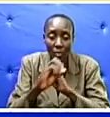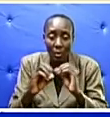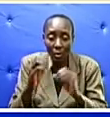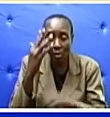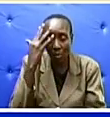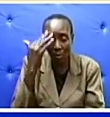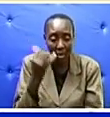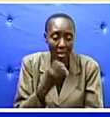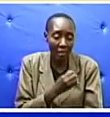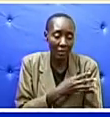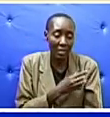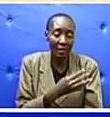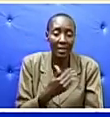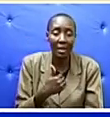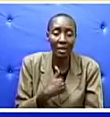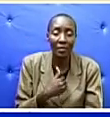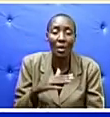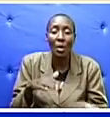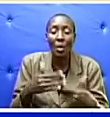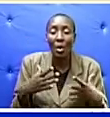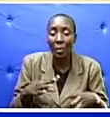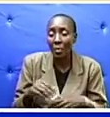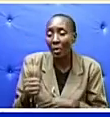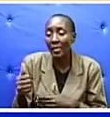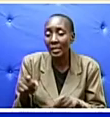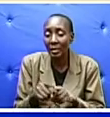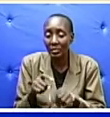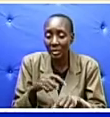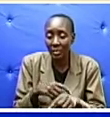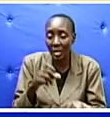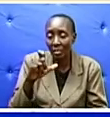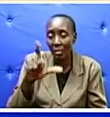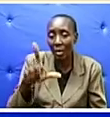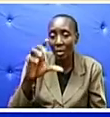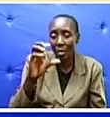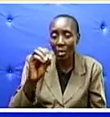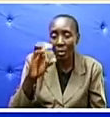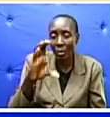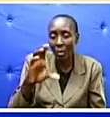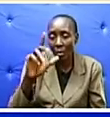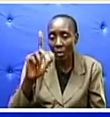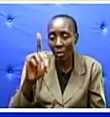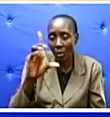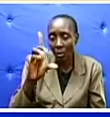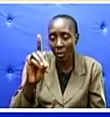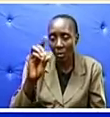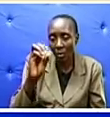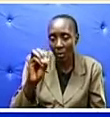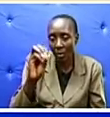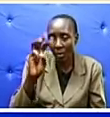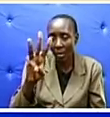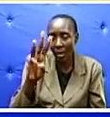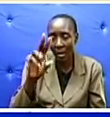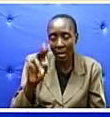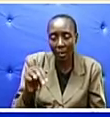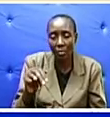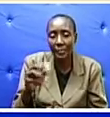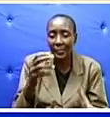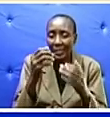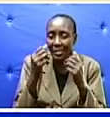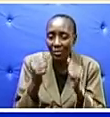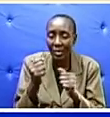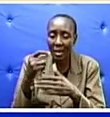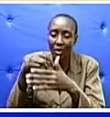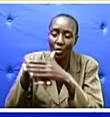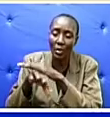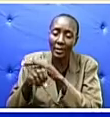people, even during lockdown, so it was even hard to access. So what is the kind of message now that